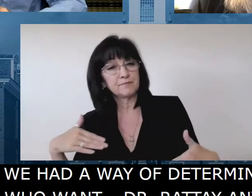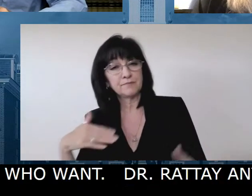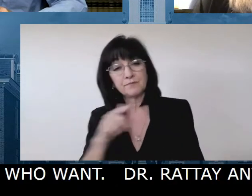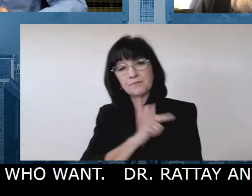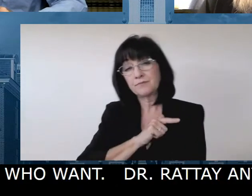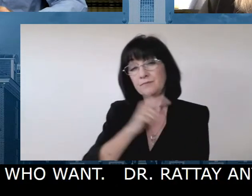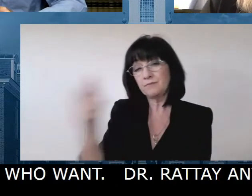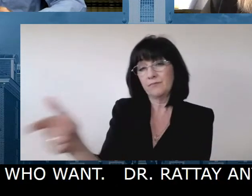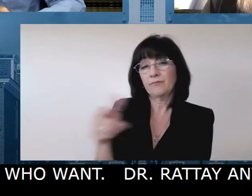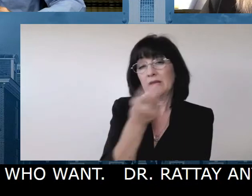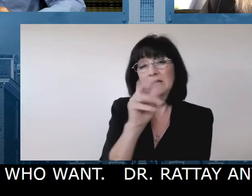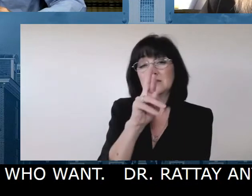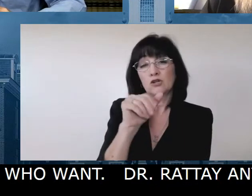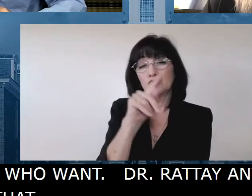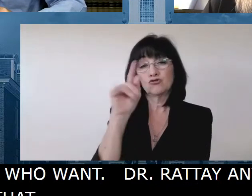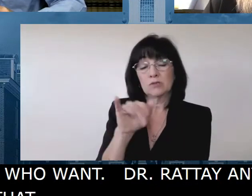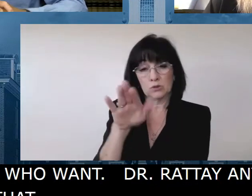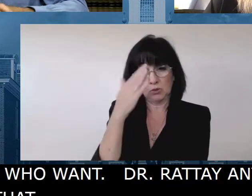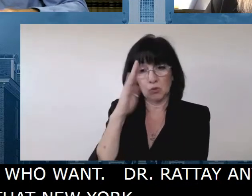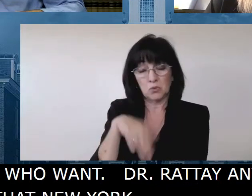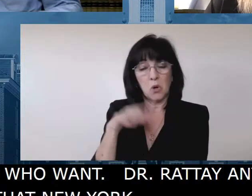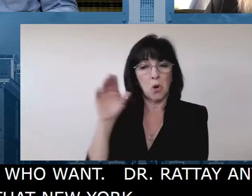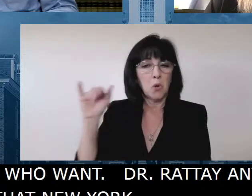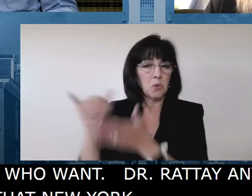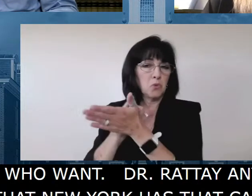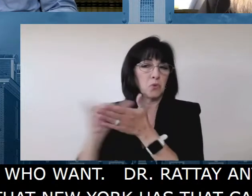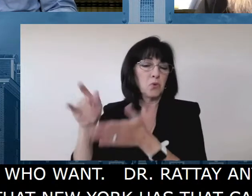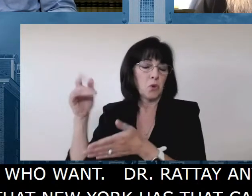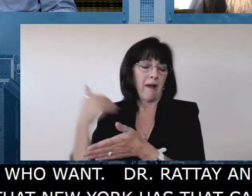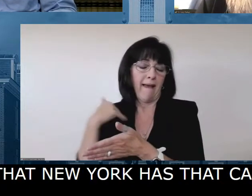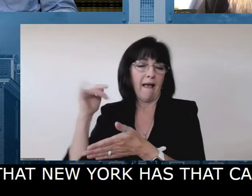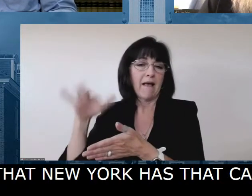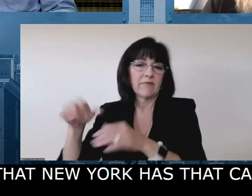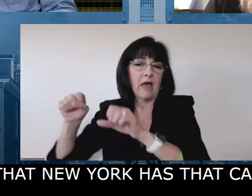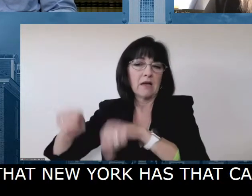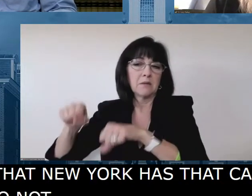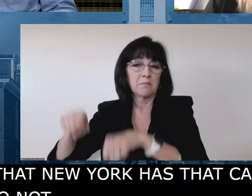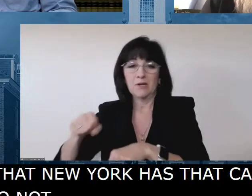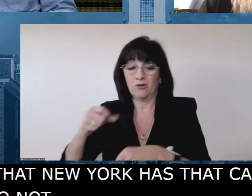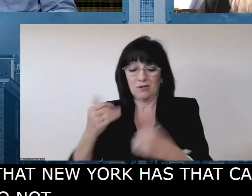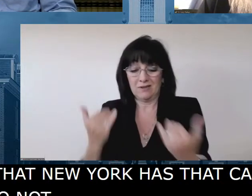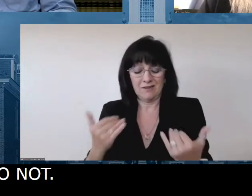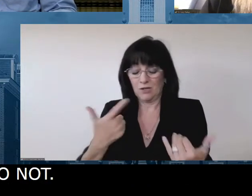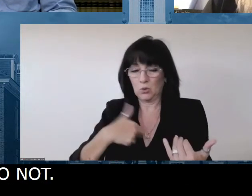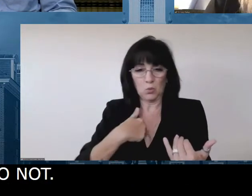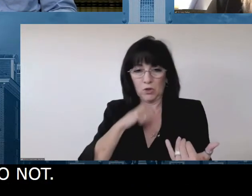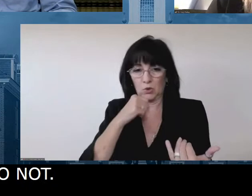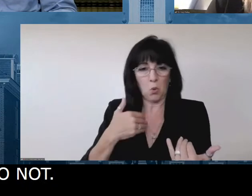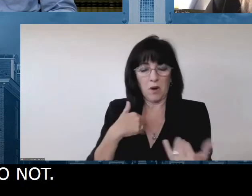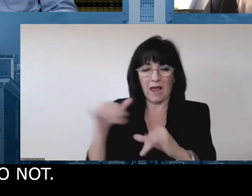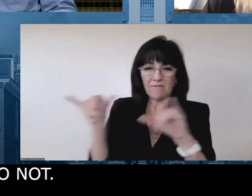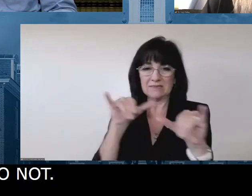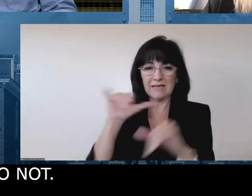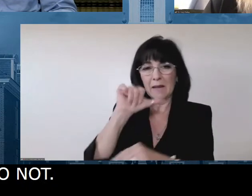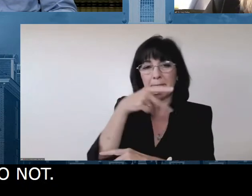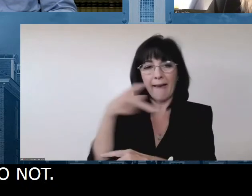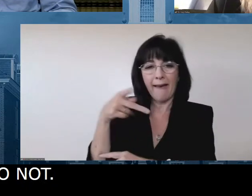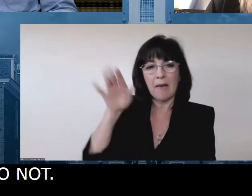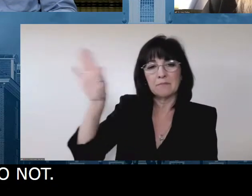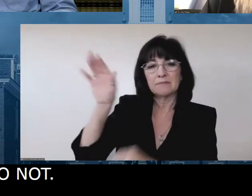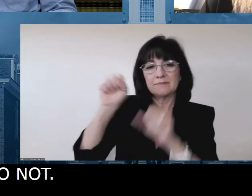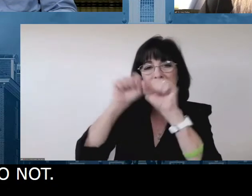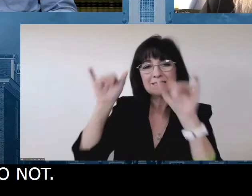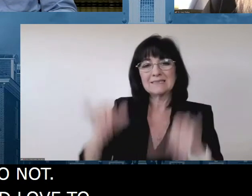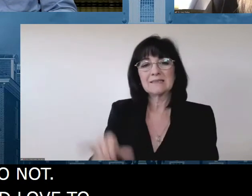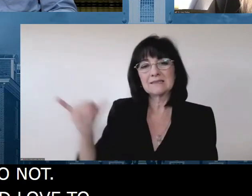has that capability, and currently we do not. Yeah, so we'd love to see a federal